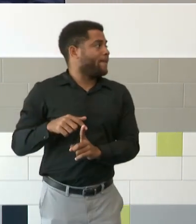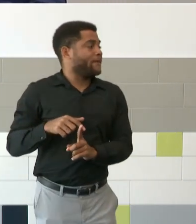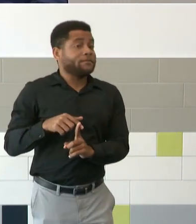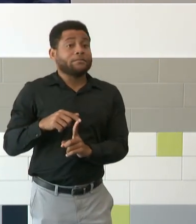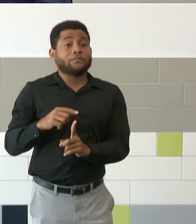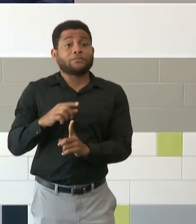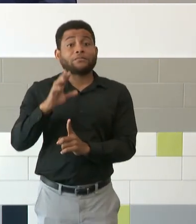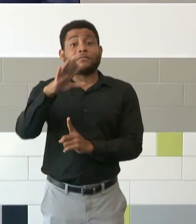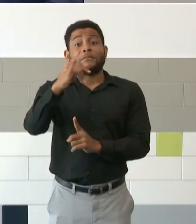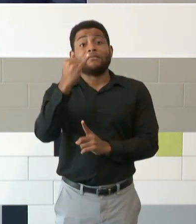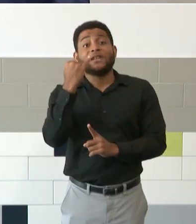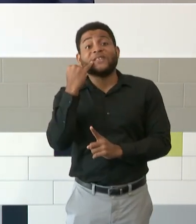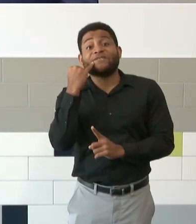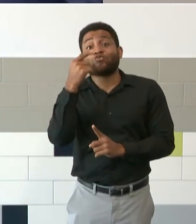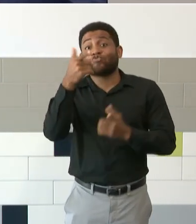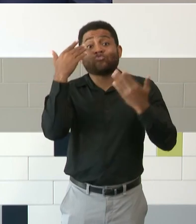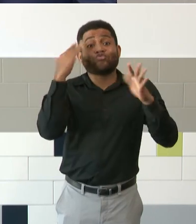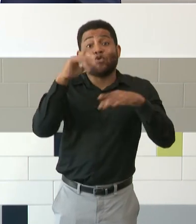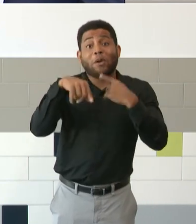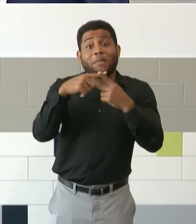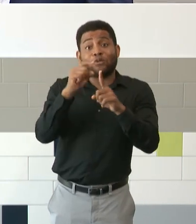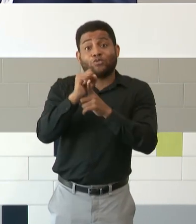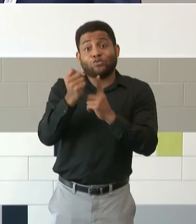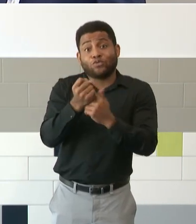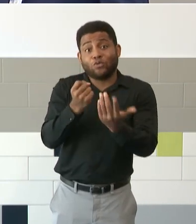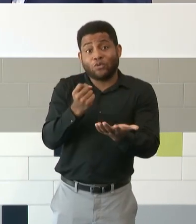with the circumstance, we have a small